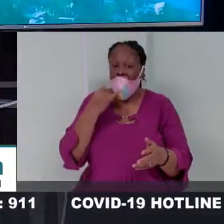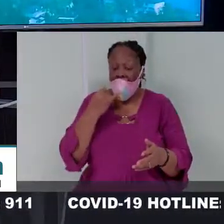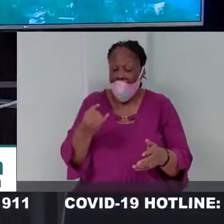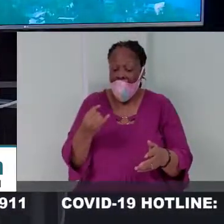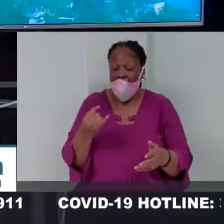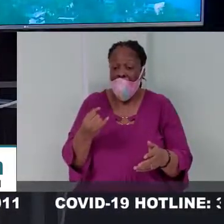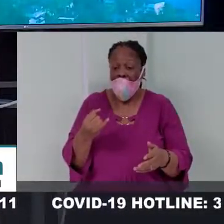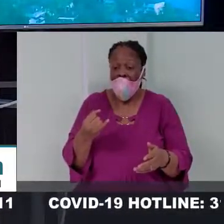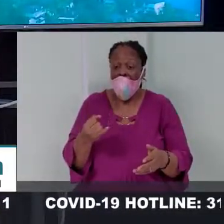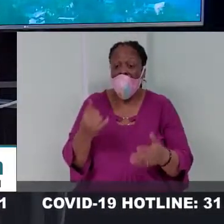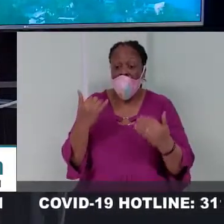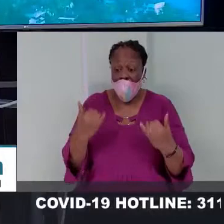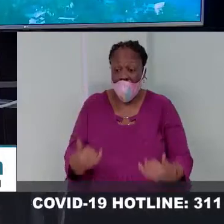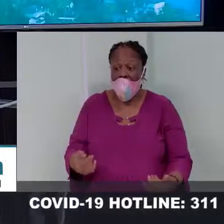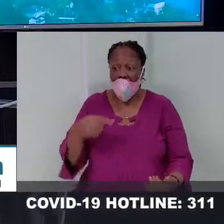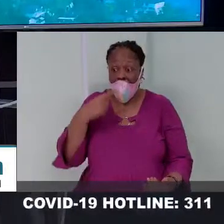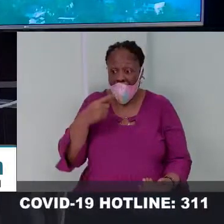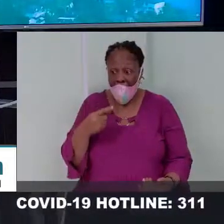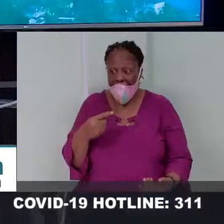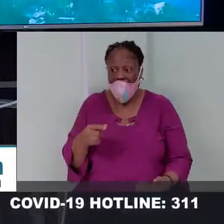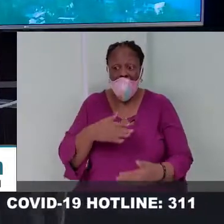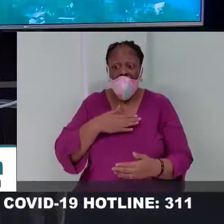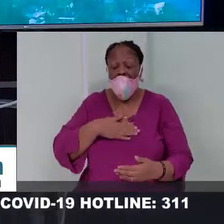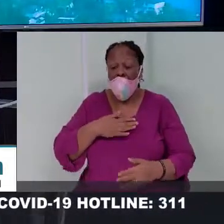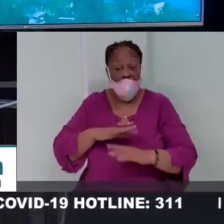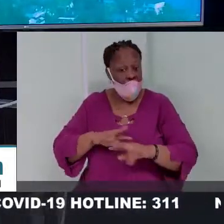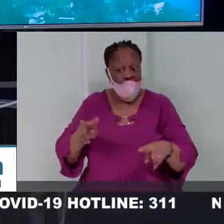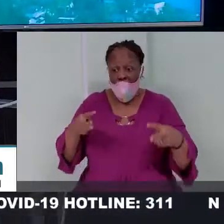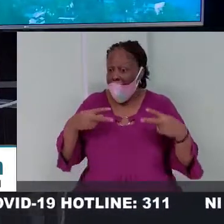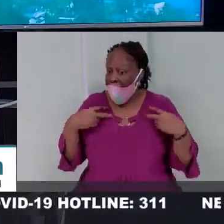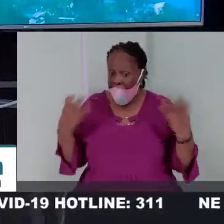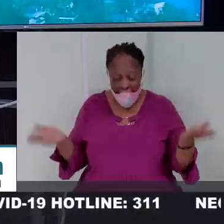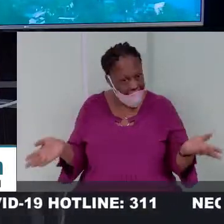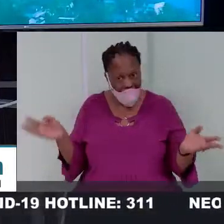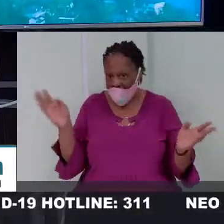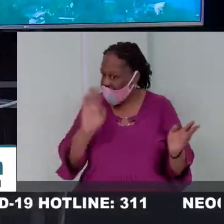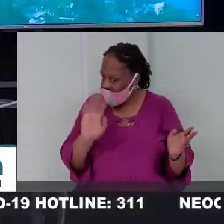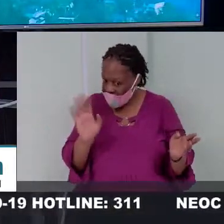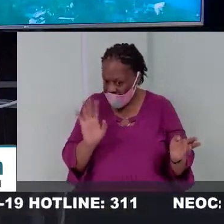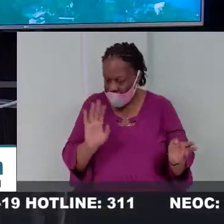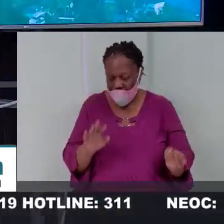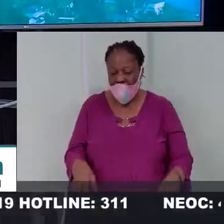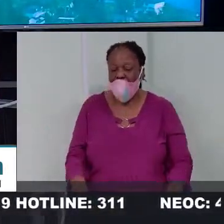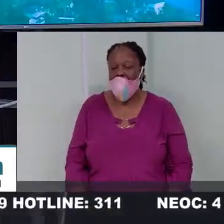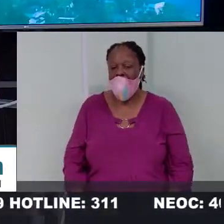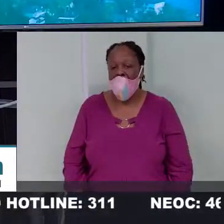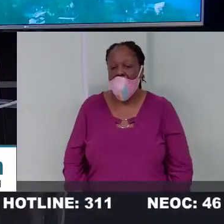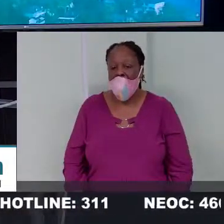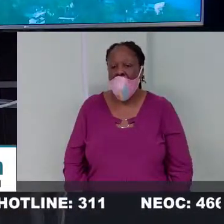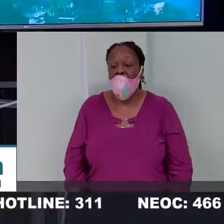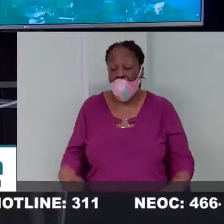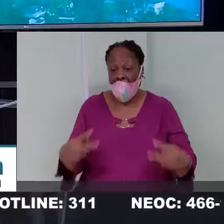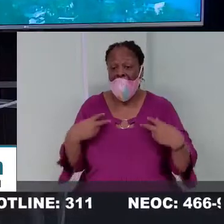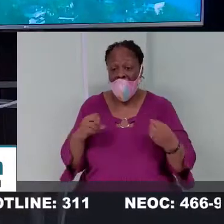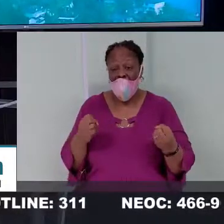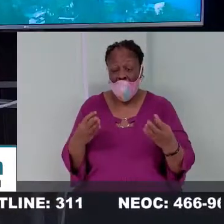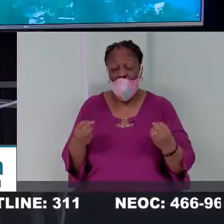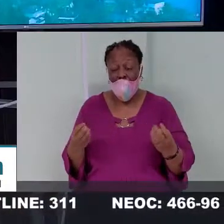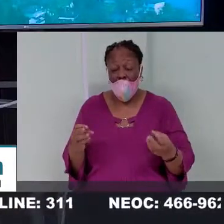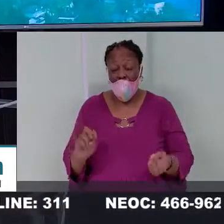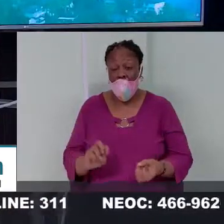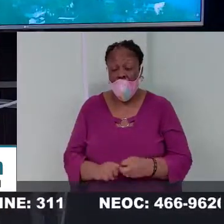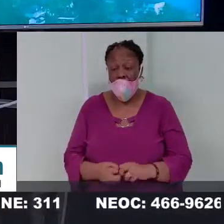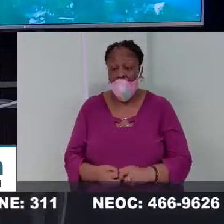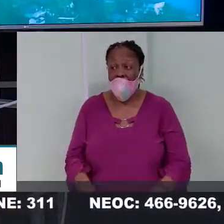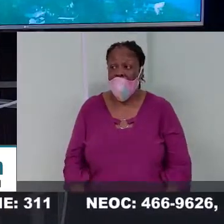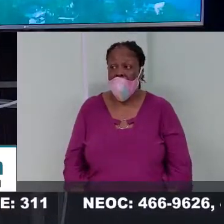be disastrous if they do. The other question from WinFM is, can